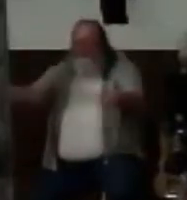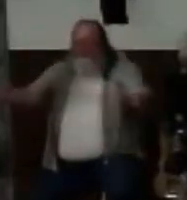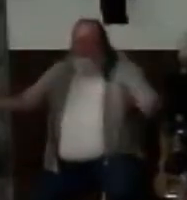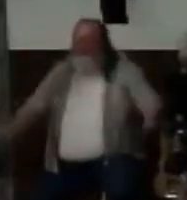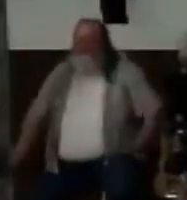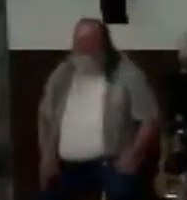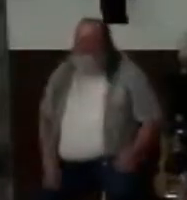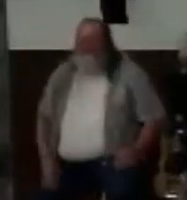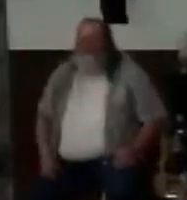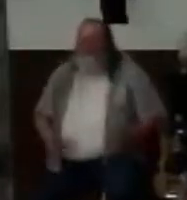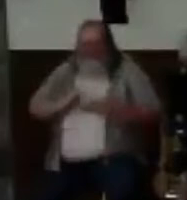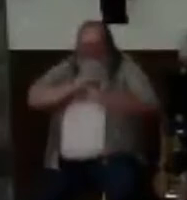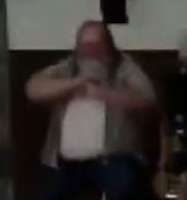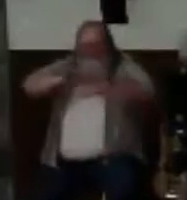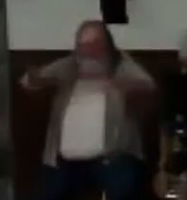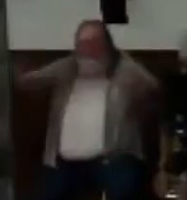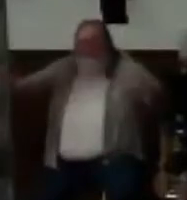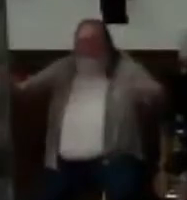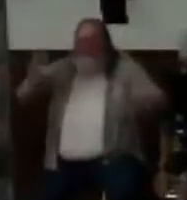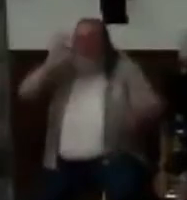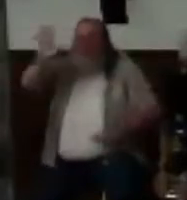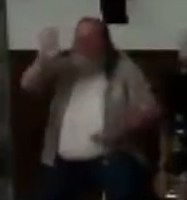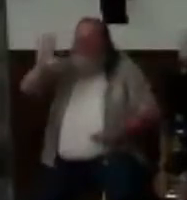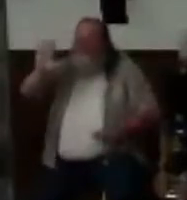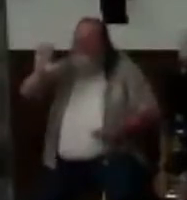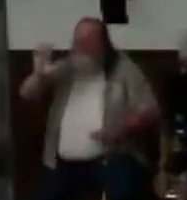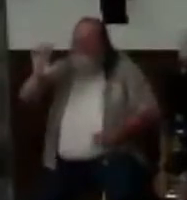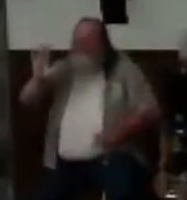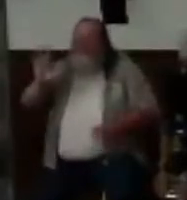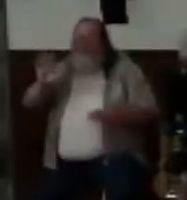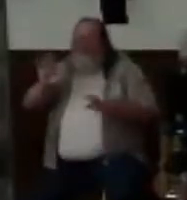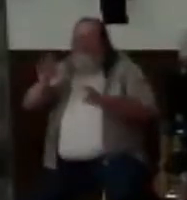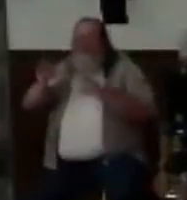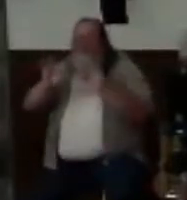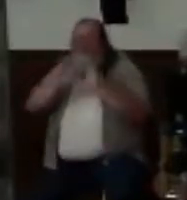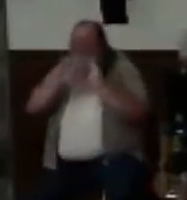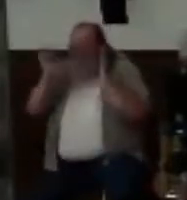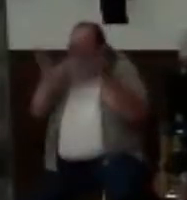descendants. It's prophecy.